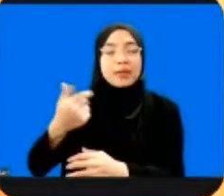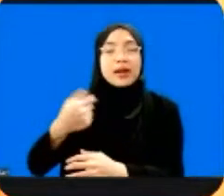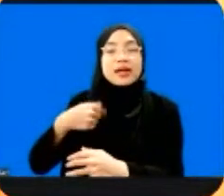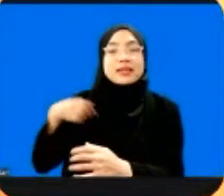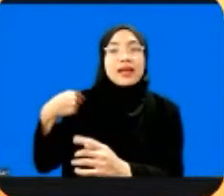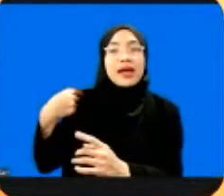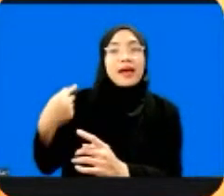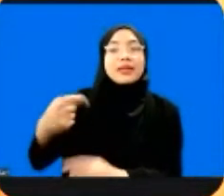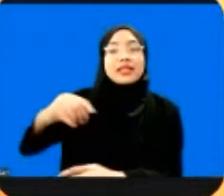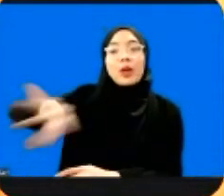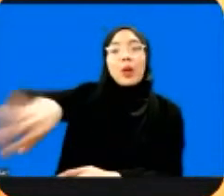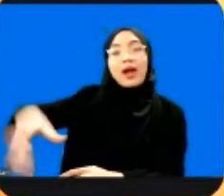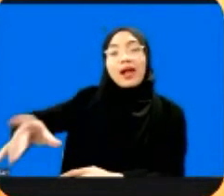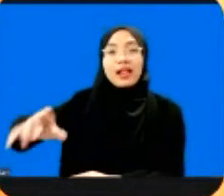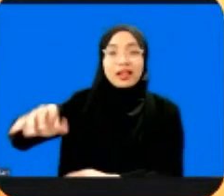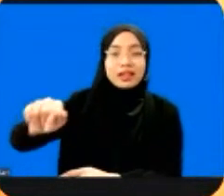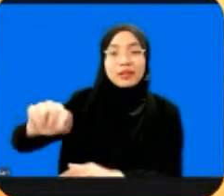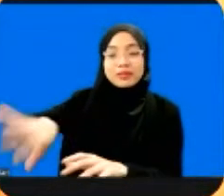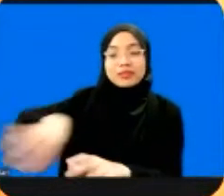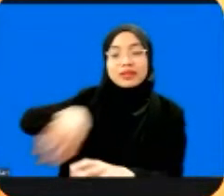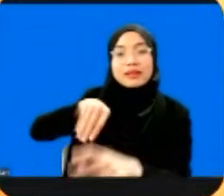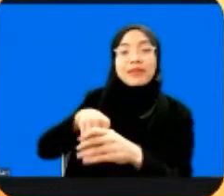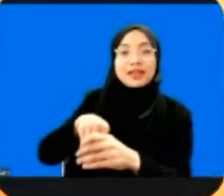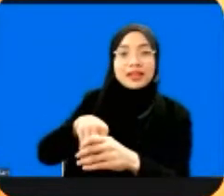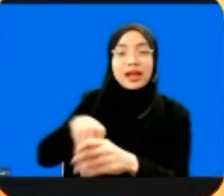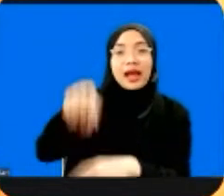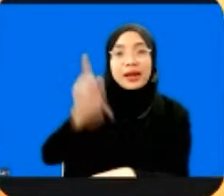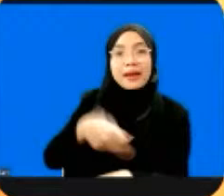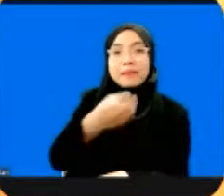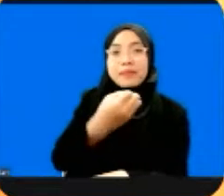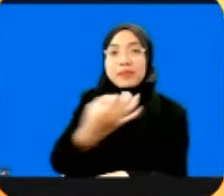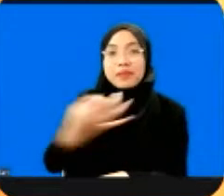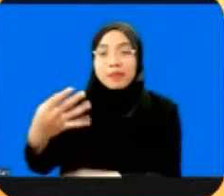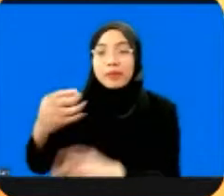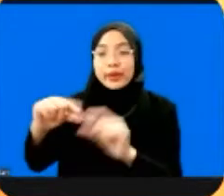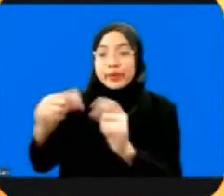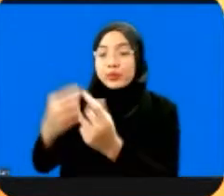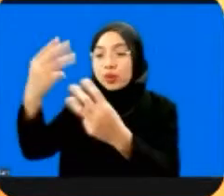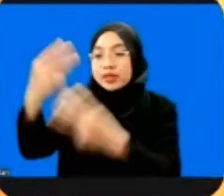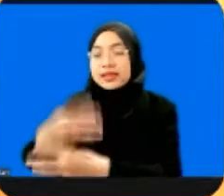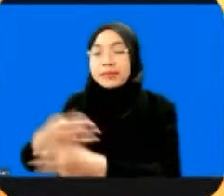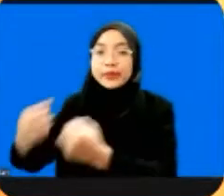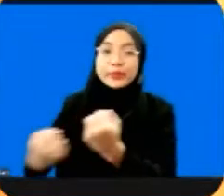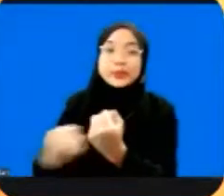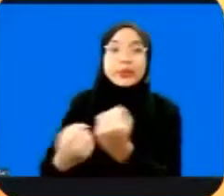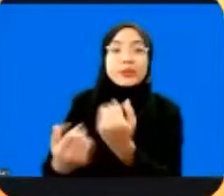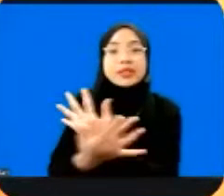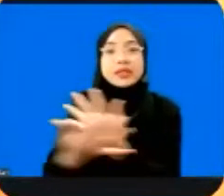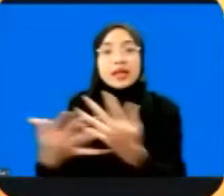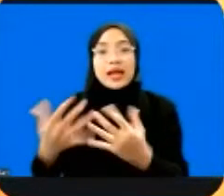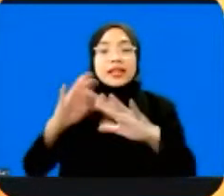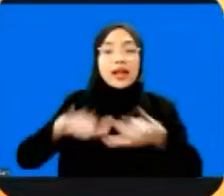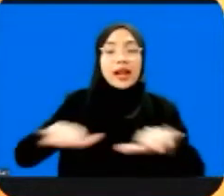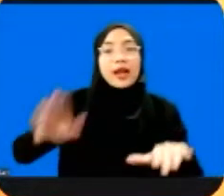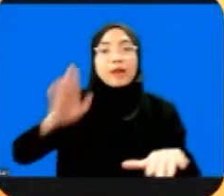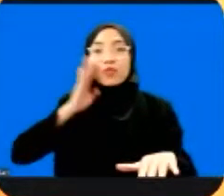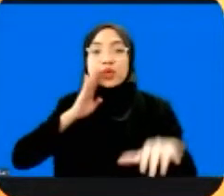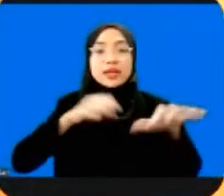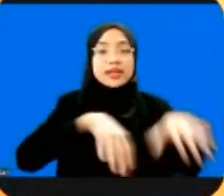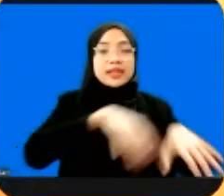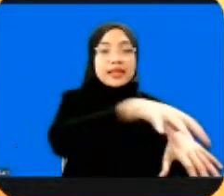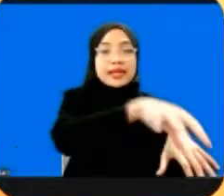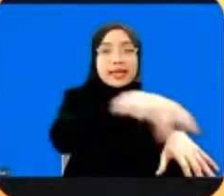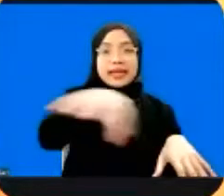Since 2021, we are supporting local young people. We called this program is Jawara Internet Sehat or